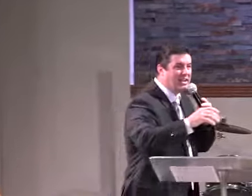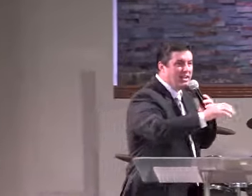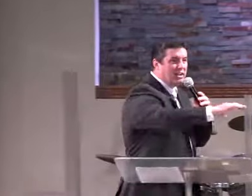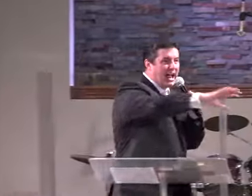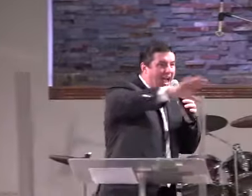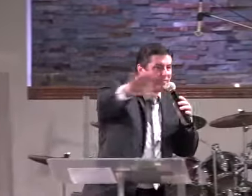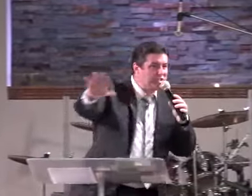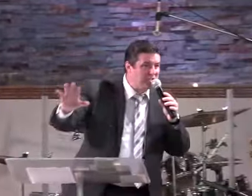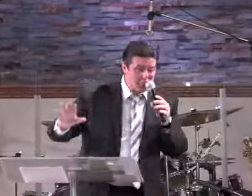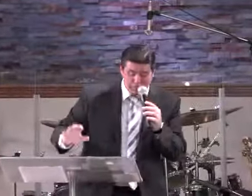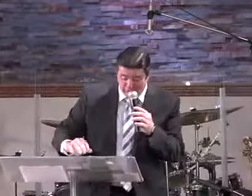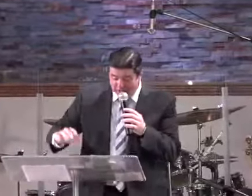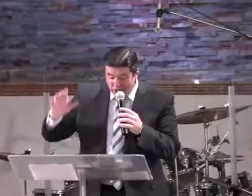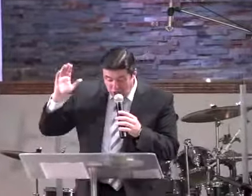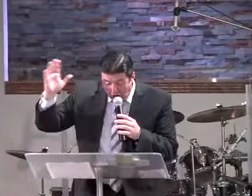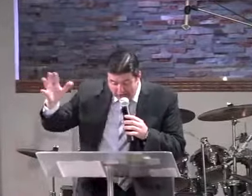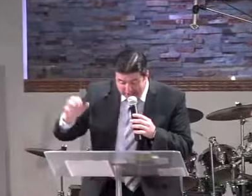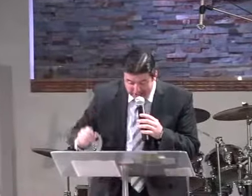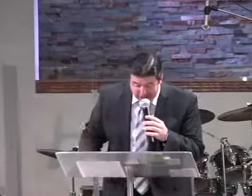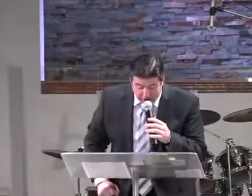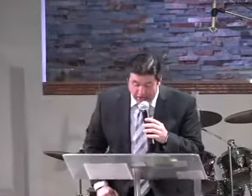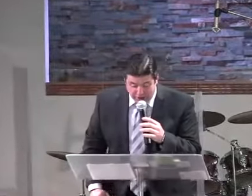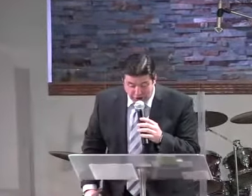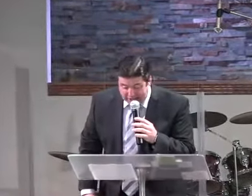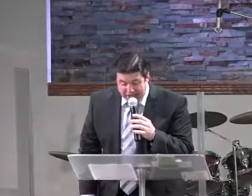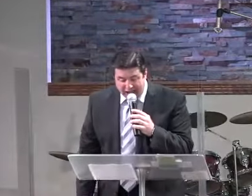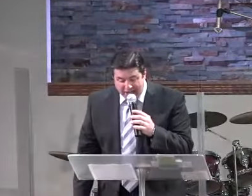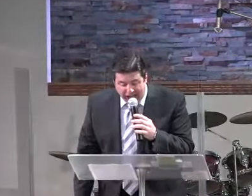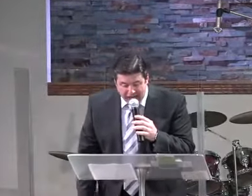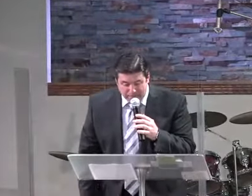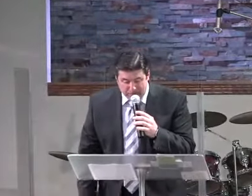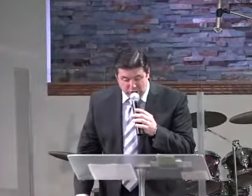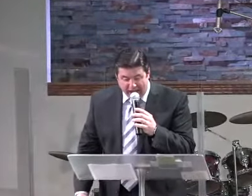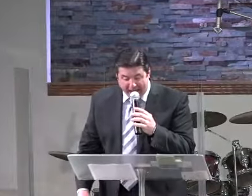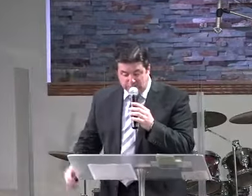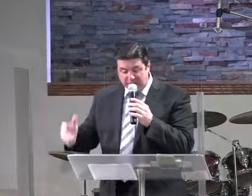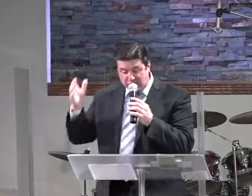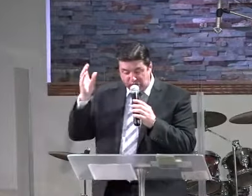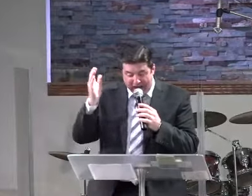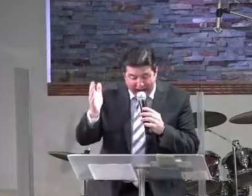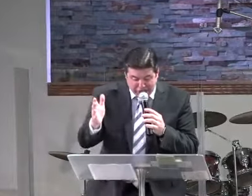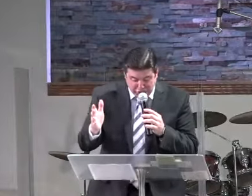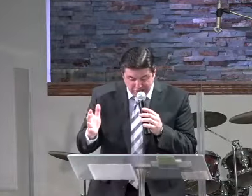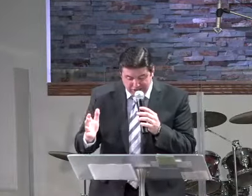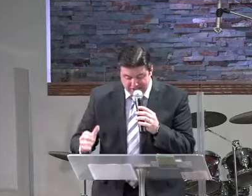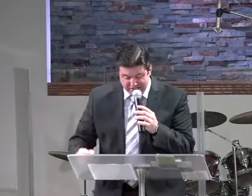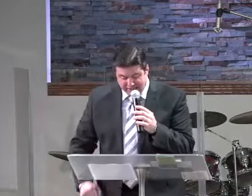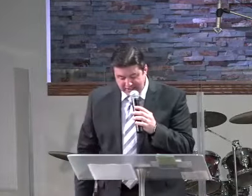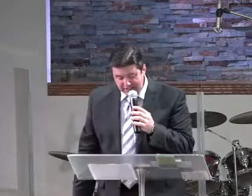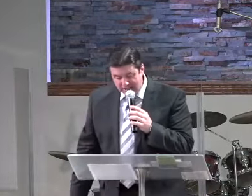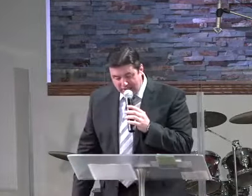guided lives in this building. God is directing and guiding people's lives because your actions led